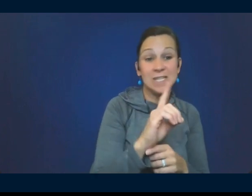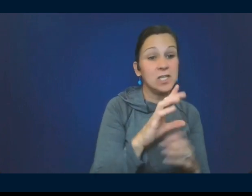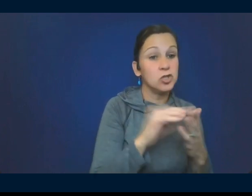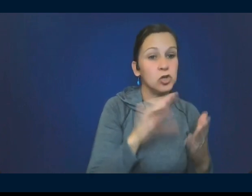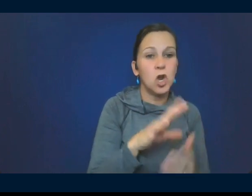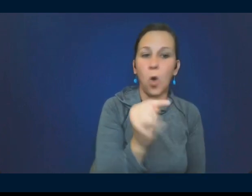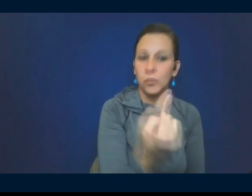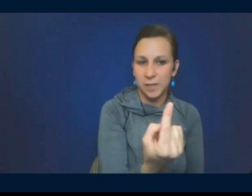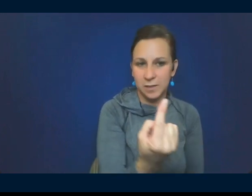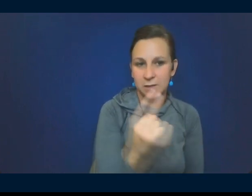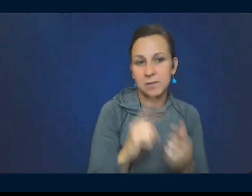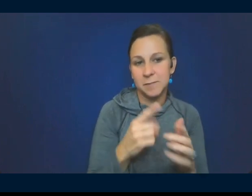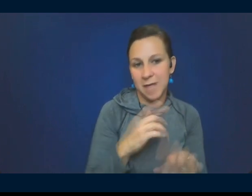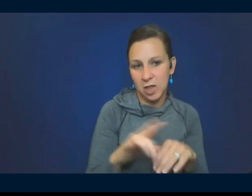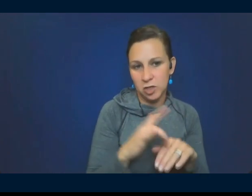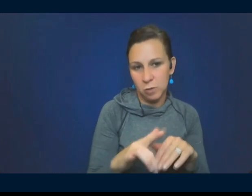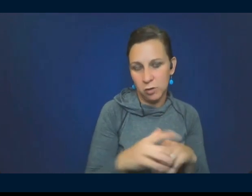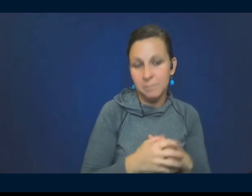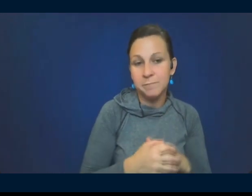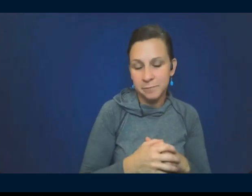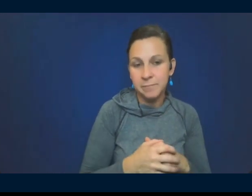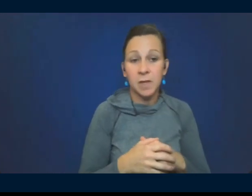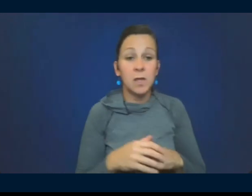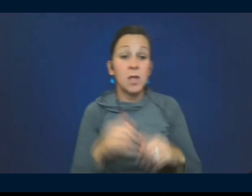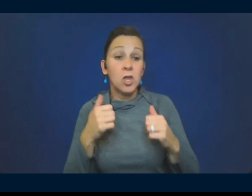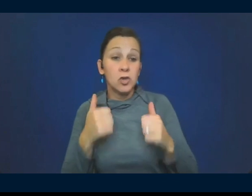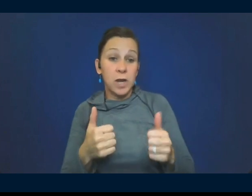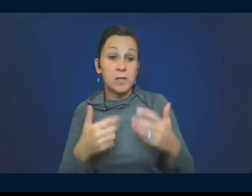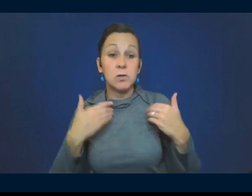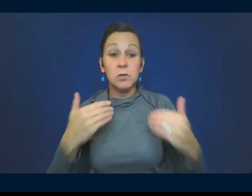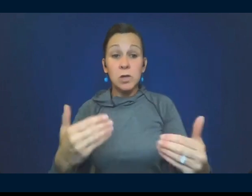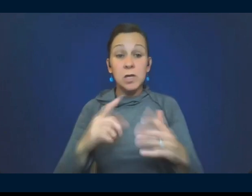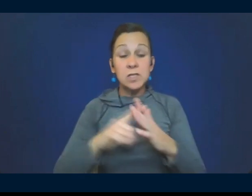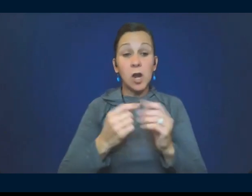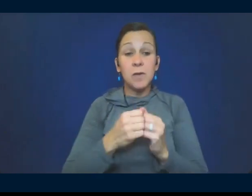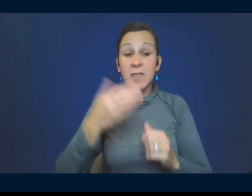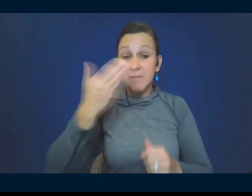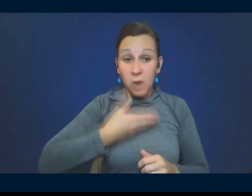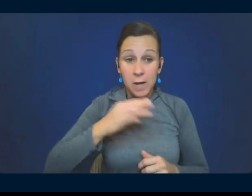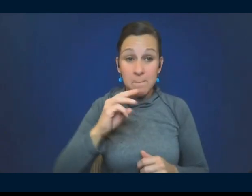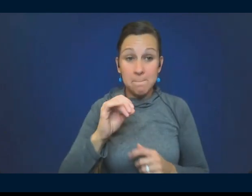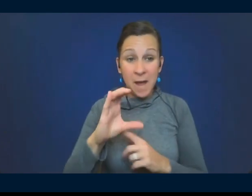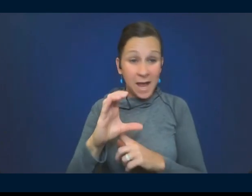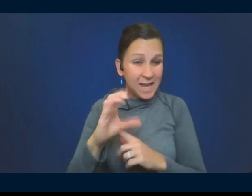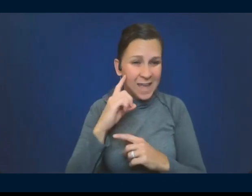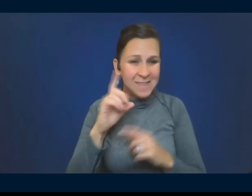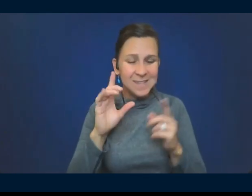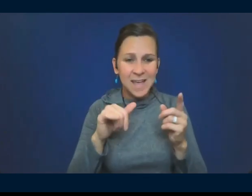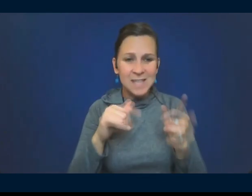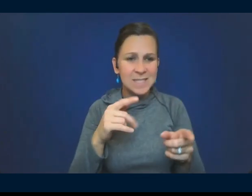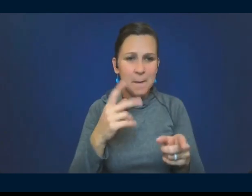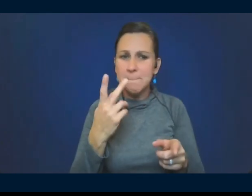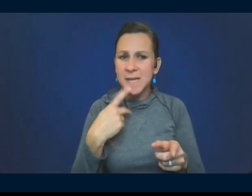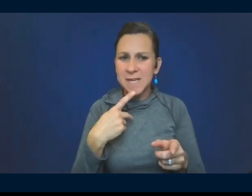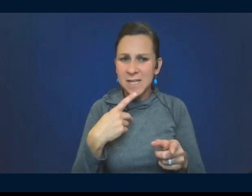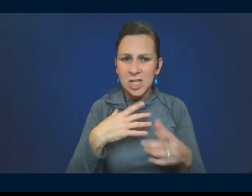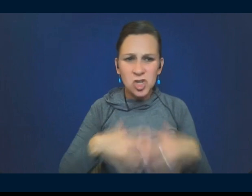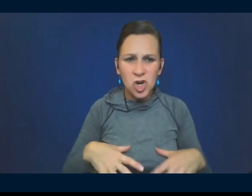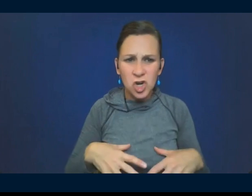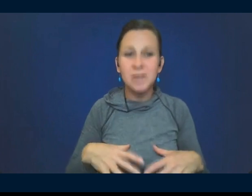eligible. Great. So we're going to start with the front mic. I believe that's a pink shirt? Yes.